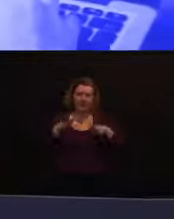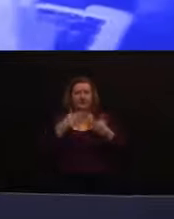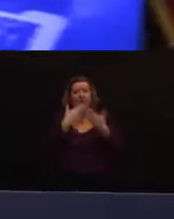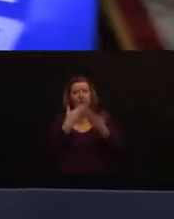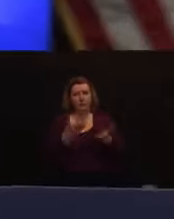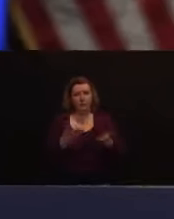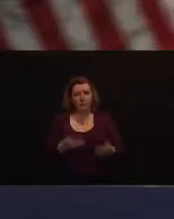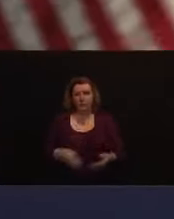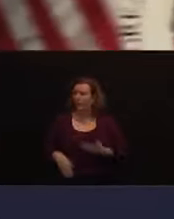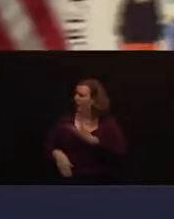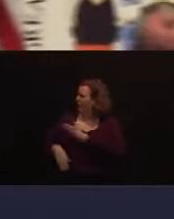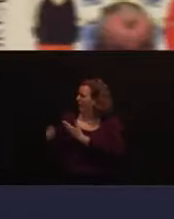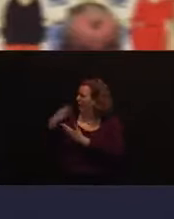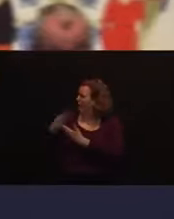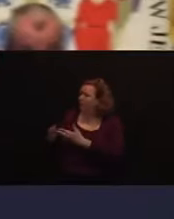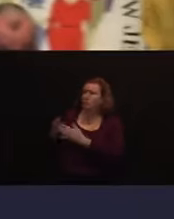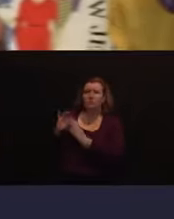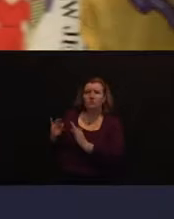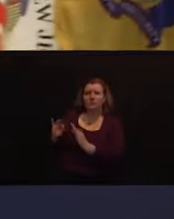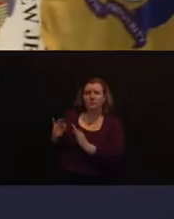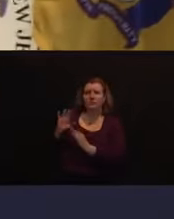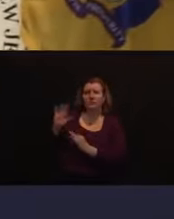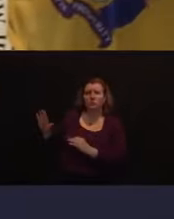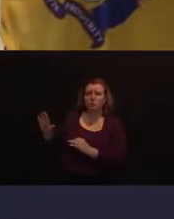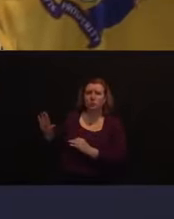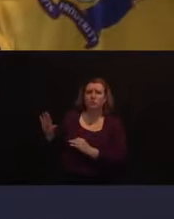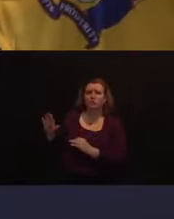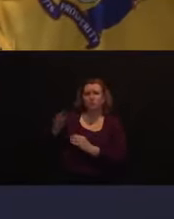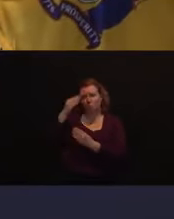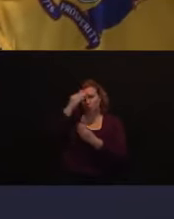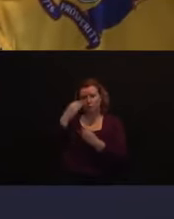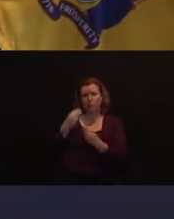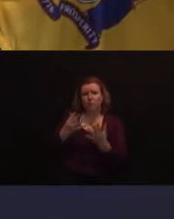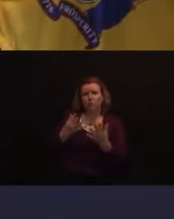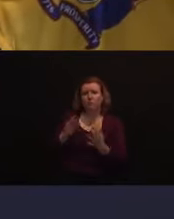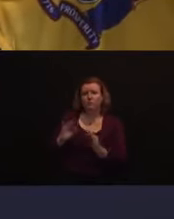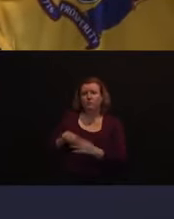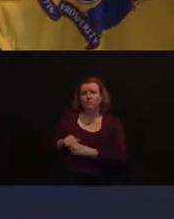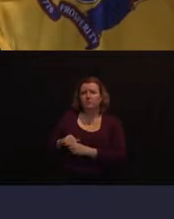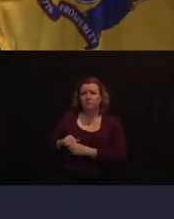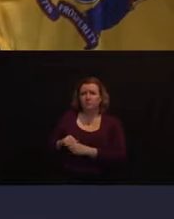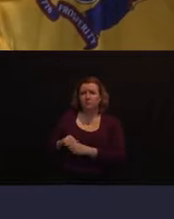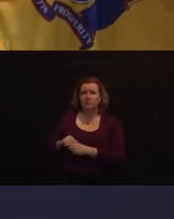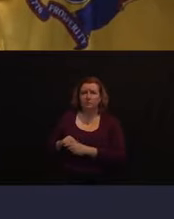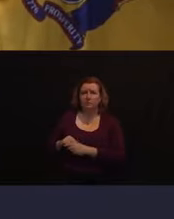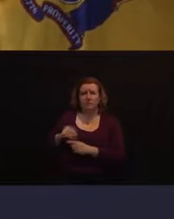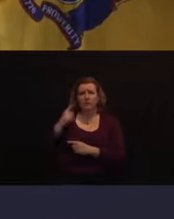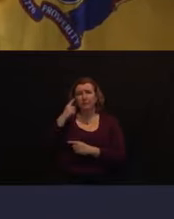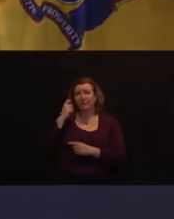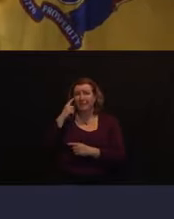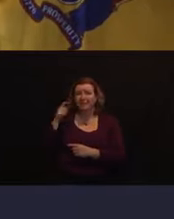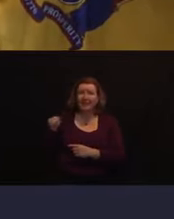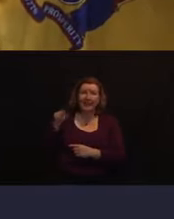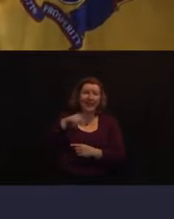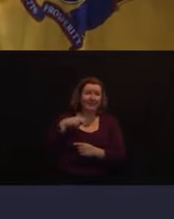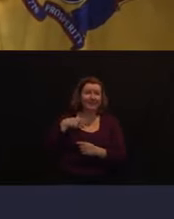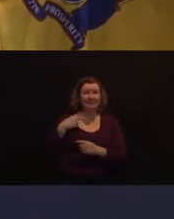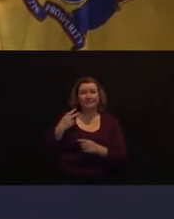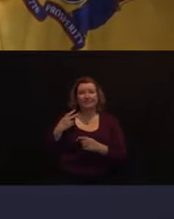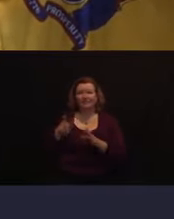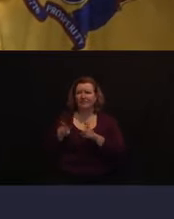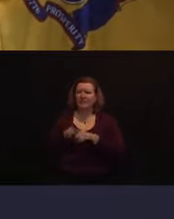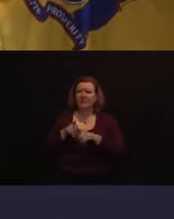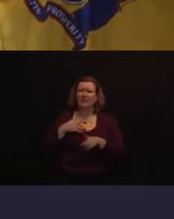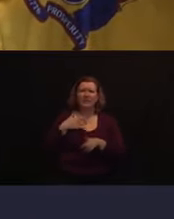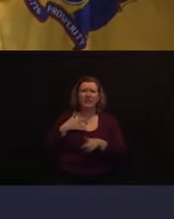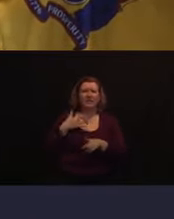many thanks for all of the above. And I suspect that we all have the same reaction. That setup in